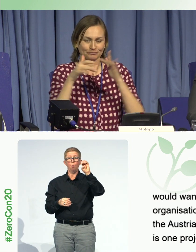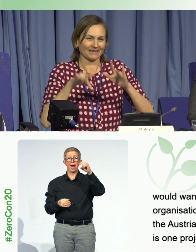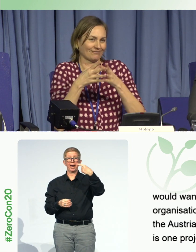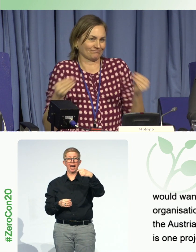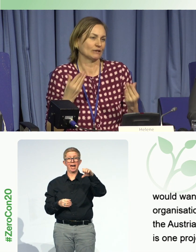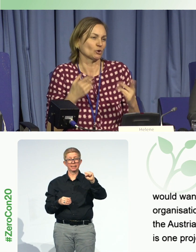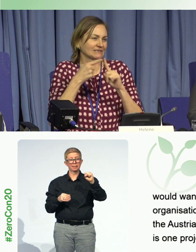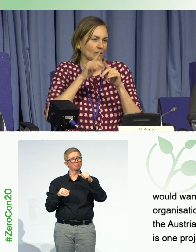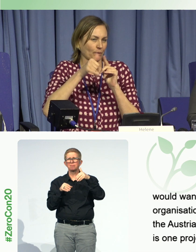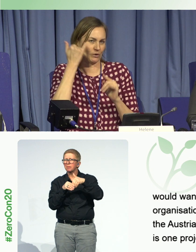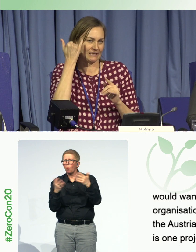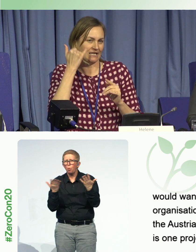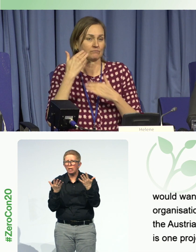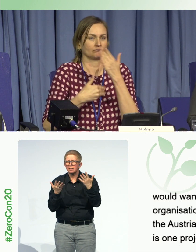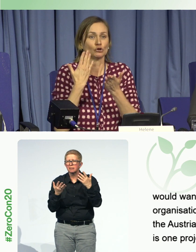Sign Language,